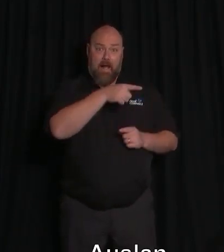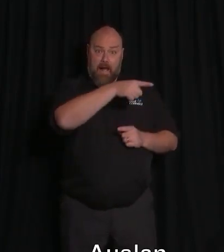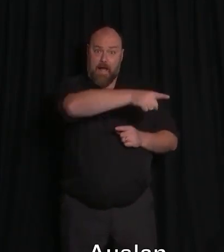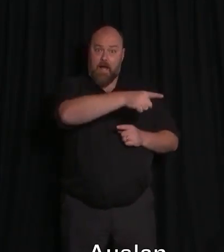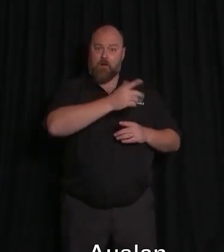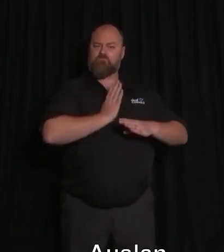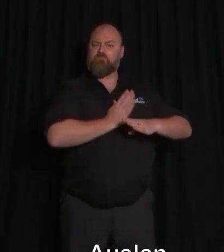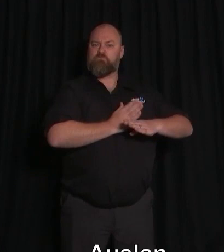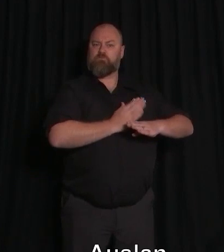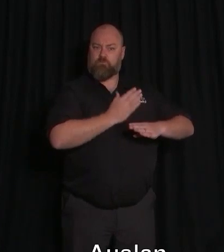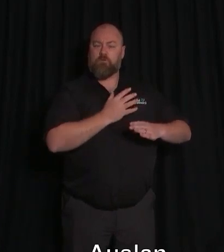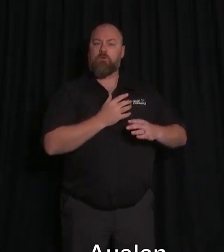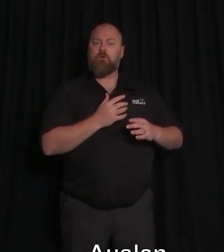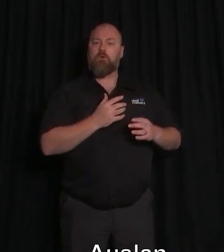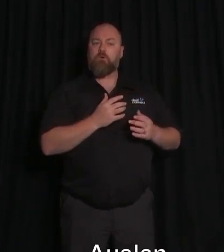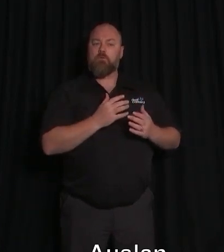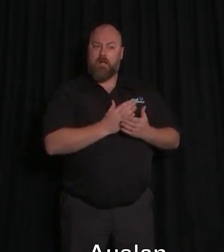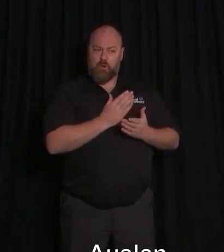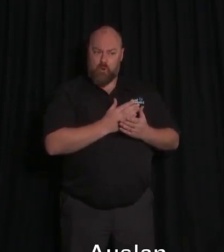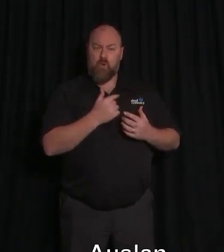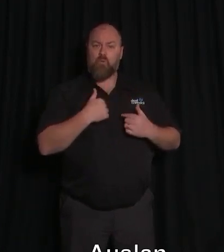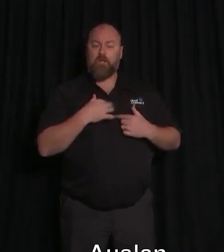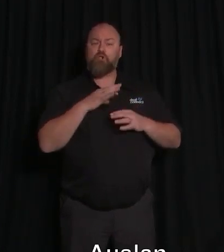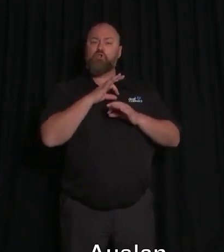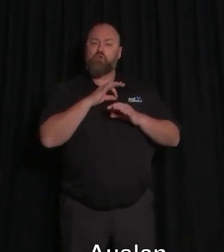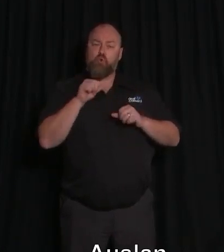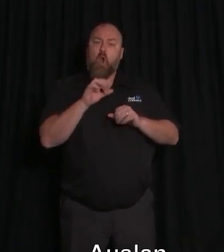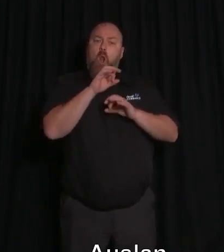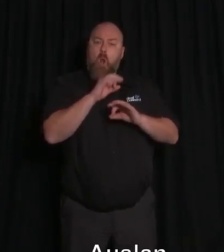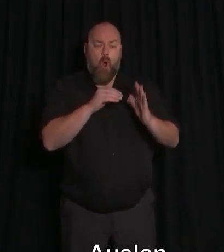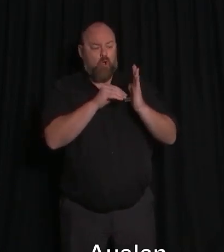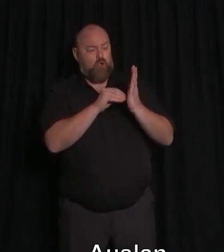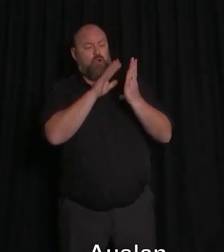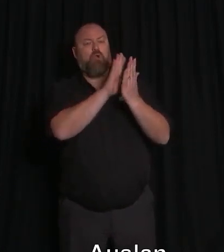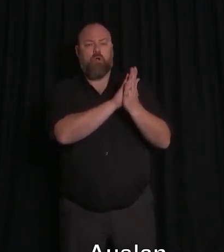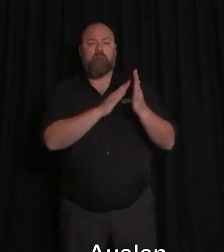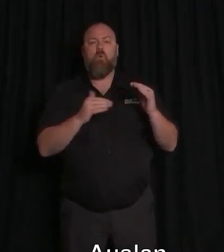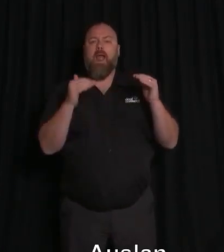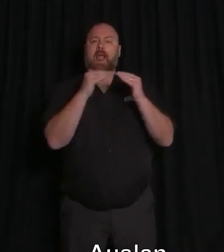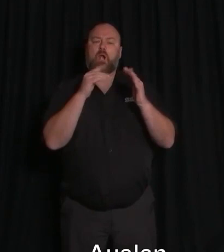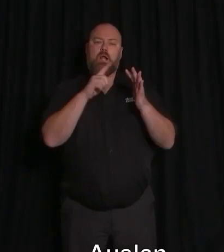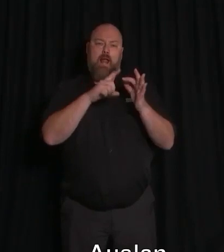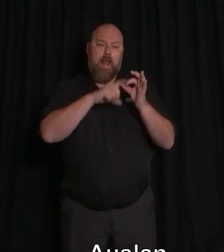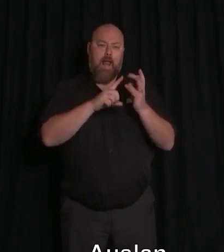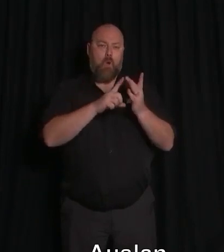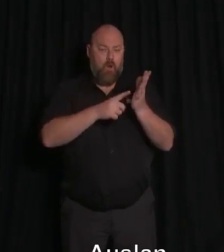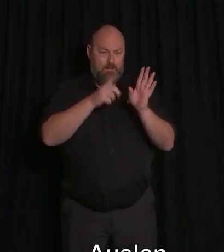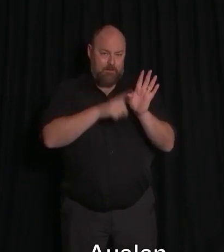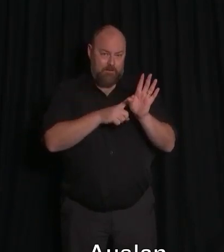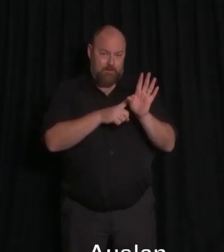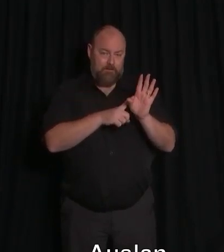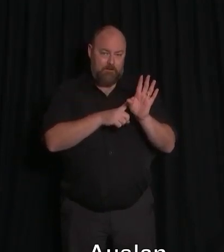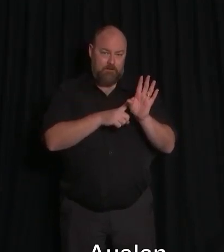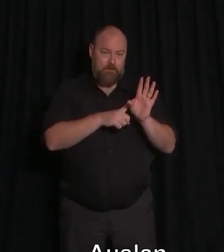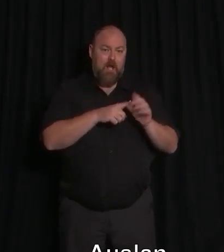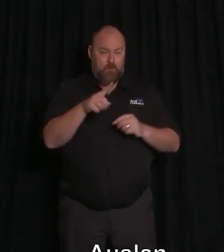should not include in the equality clause only the accepted conditions of gender, race, disability, age,